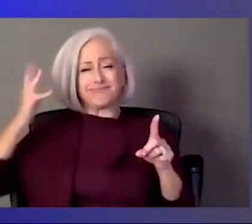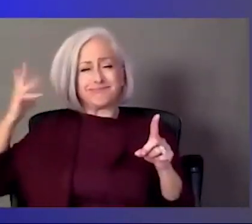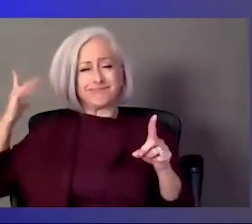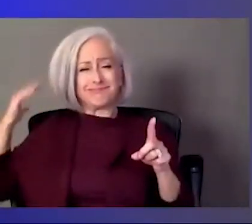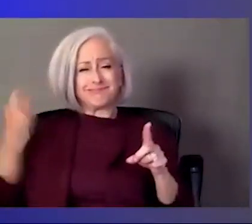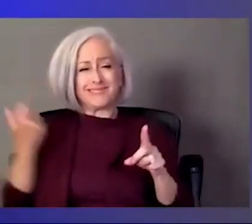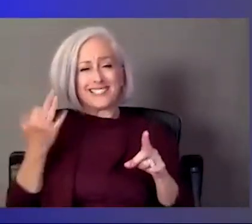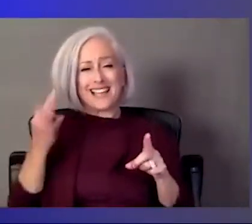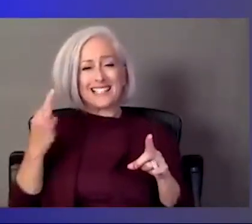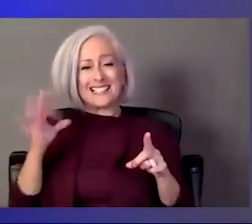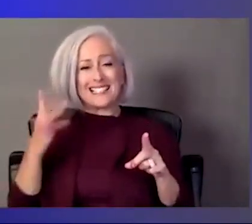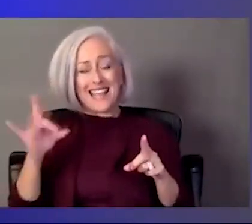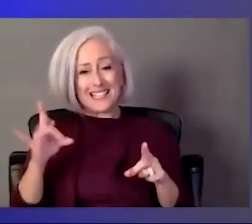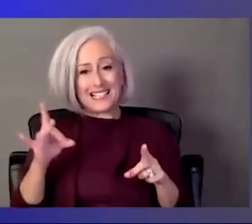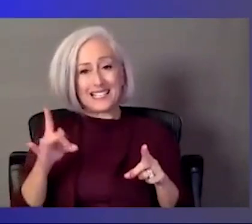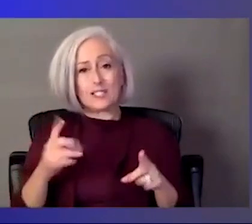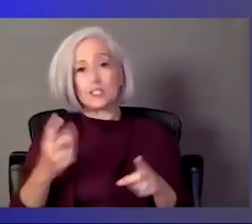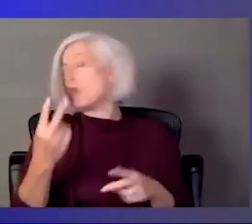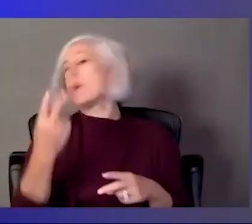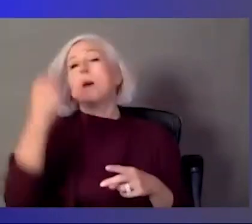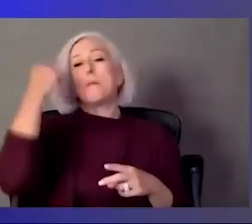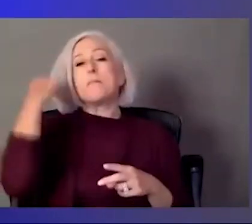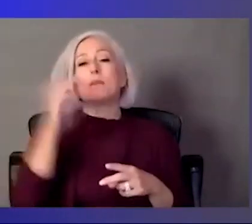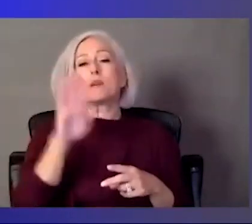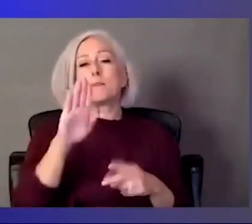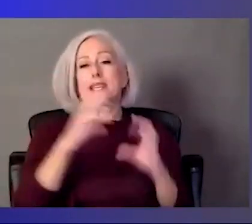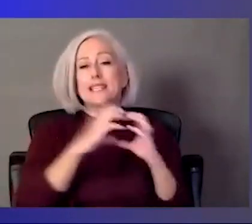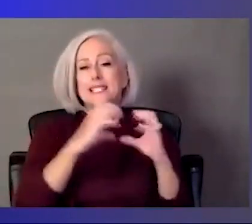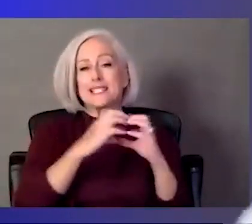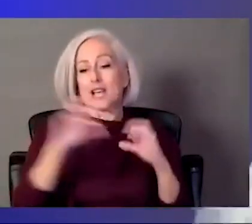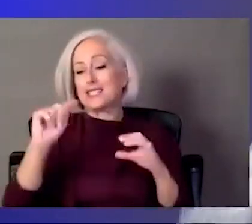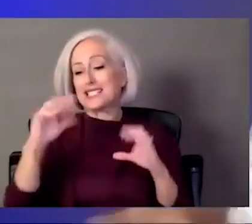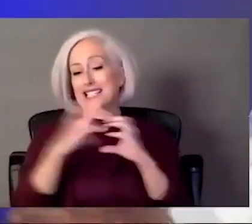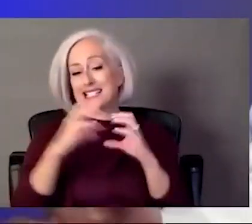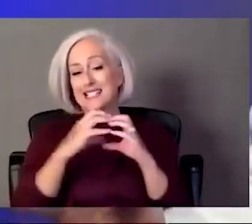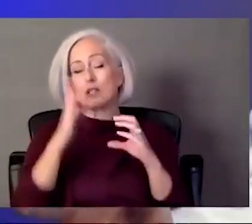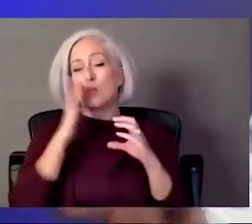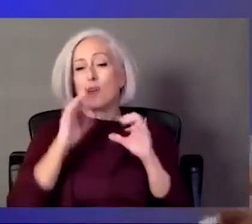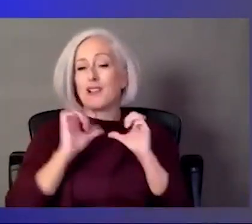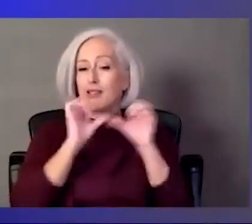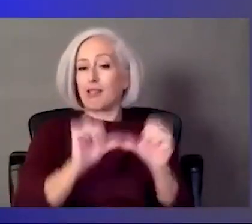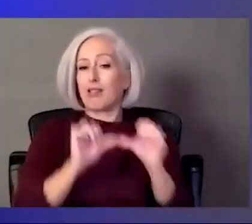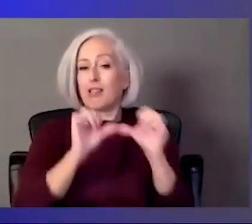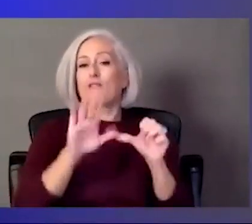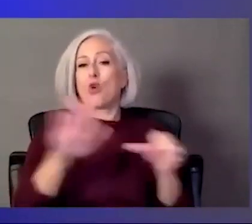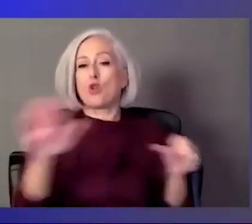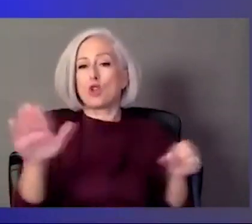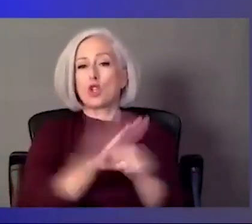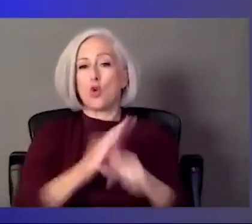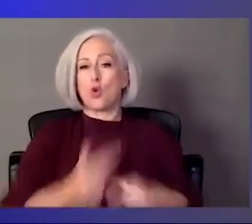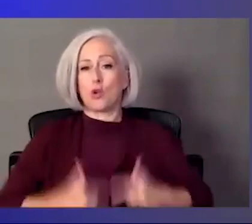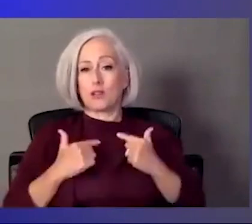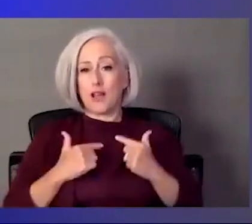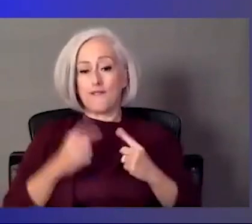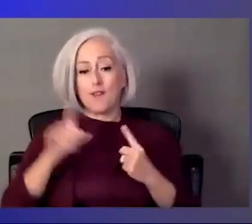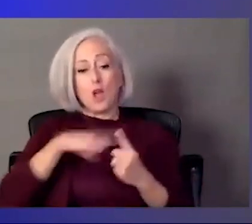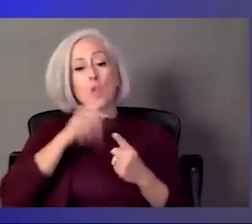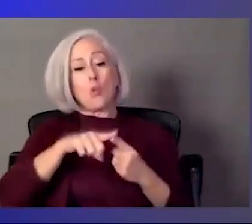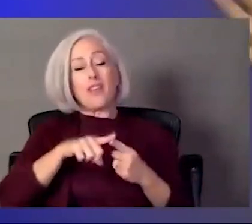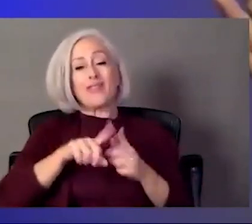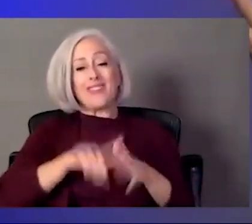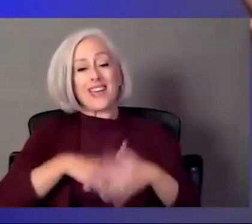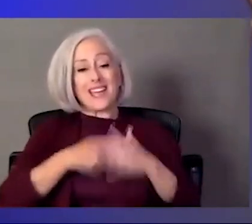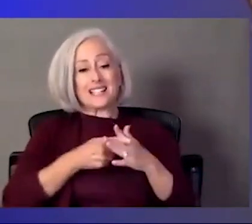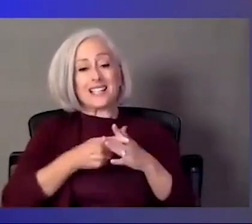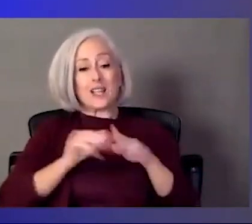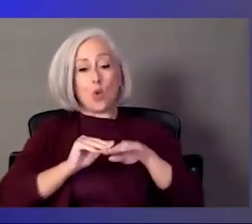cells and T cells, as you point out, will persist potentially for the rest of your life, and when they get activated or exposed again, boom, they'll